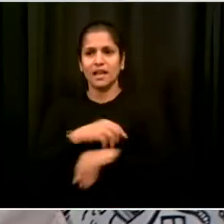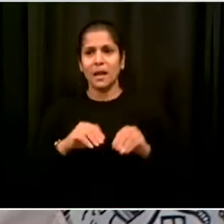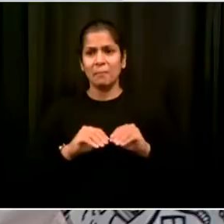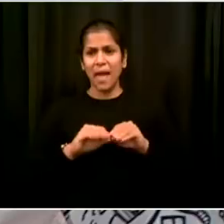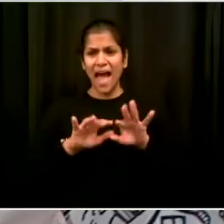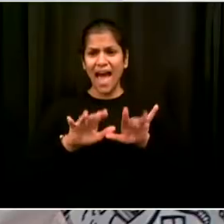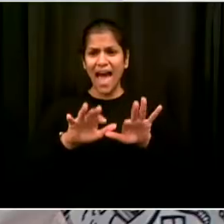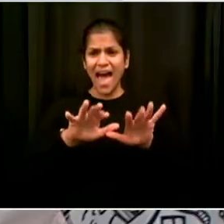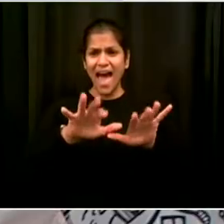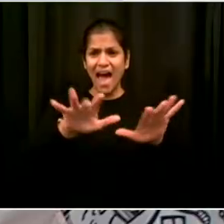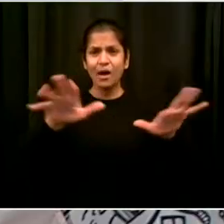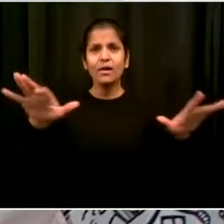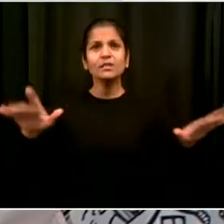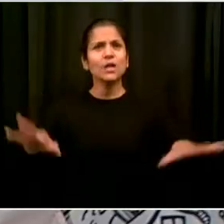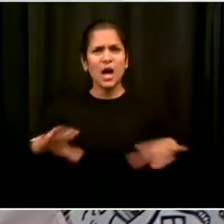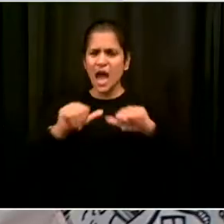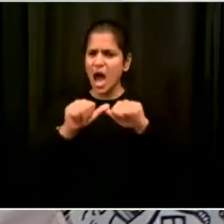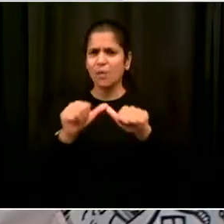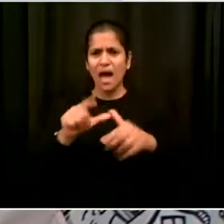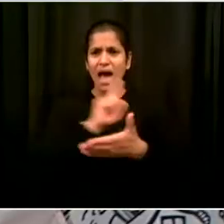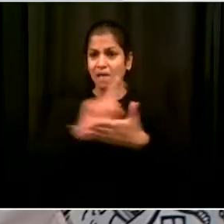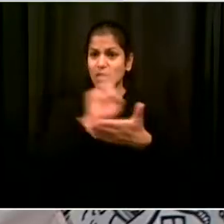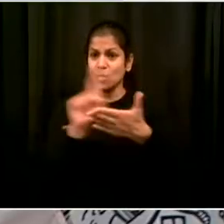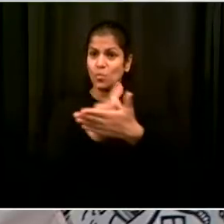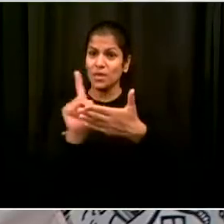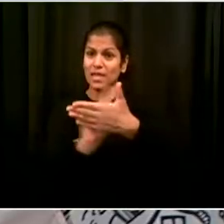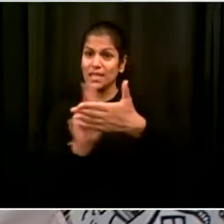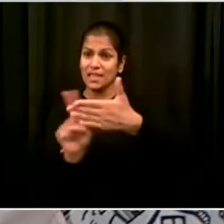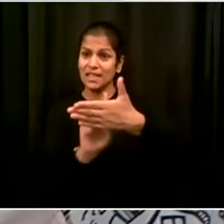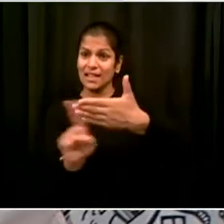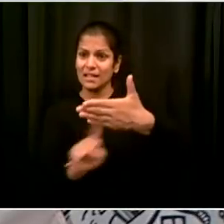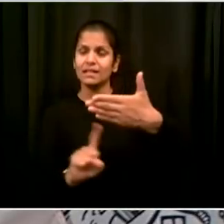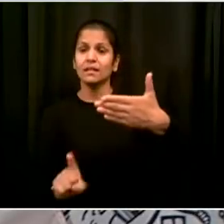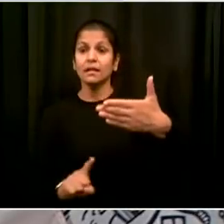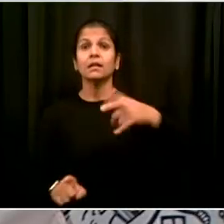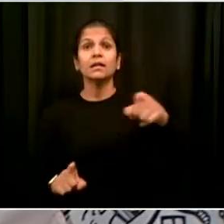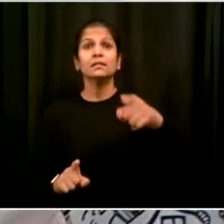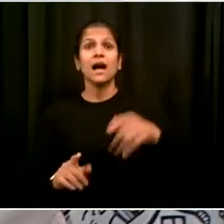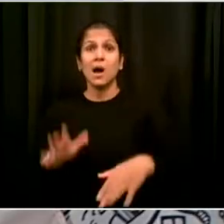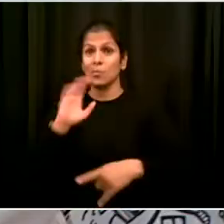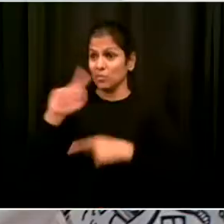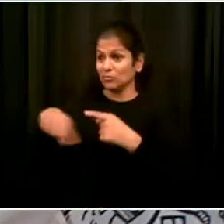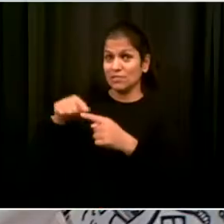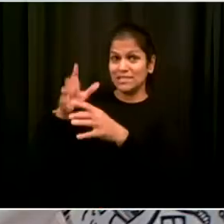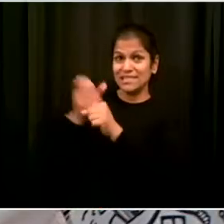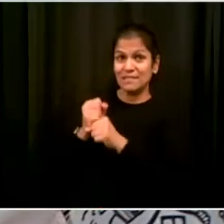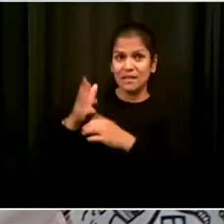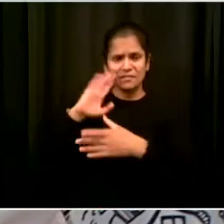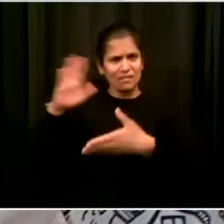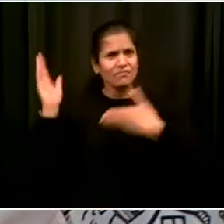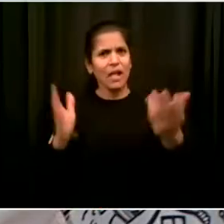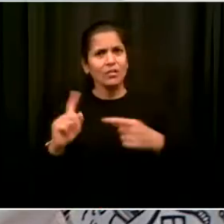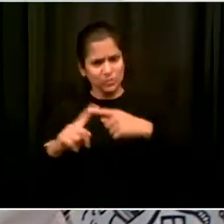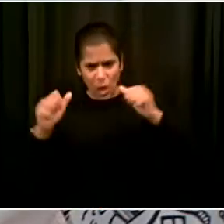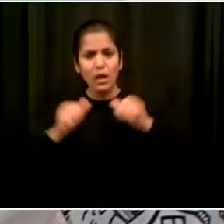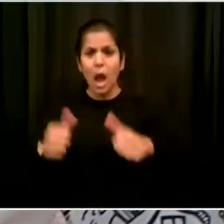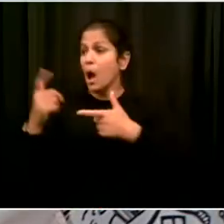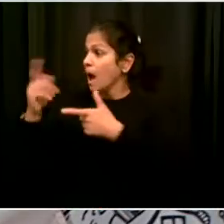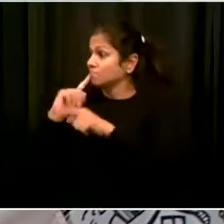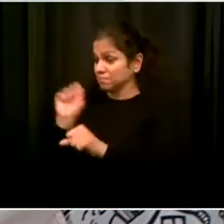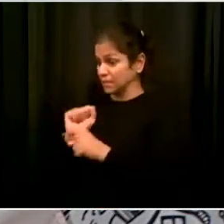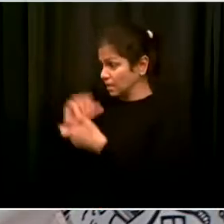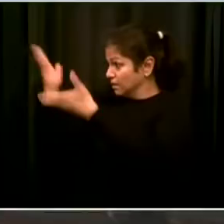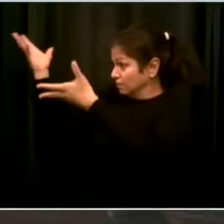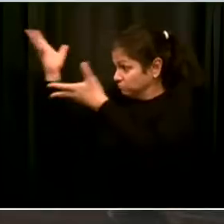much vaccine as we get, we're going to get to the people as quickly as possible. To do that, we need a command center. And so